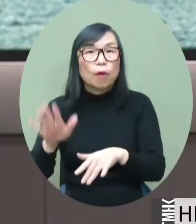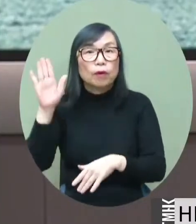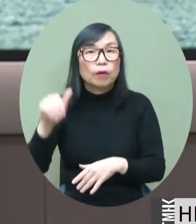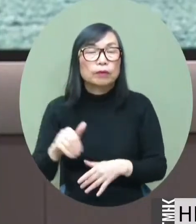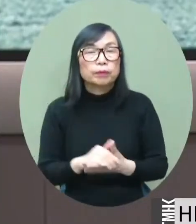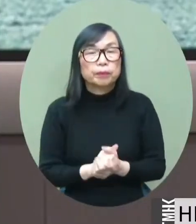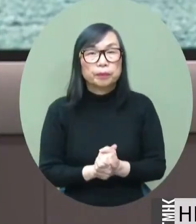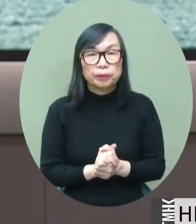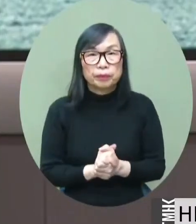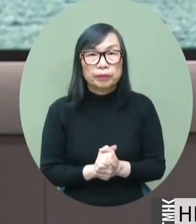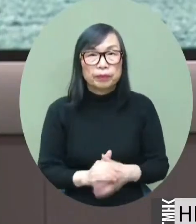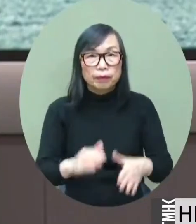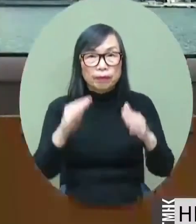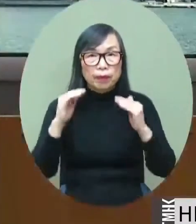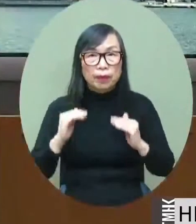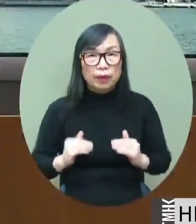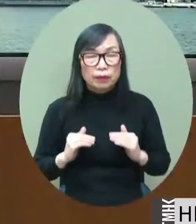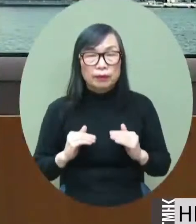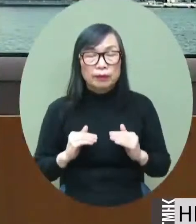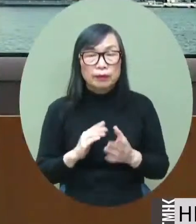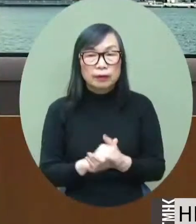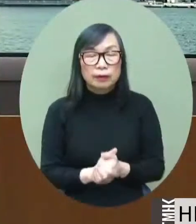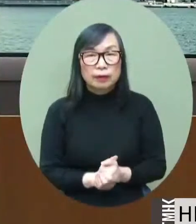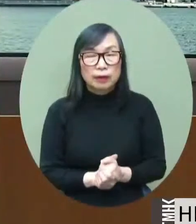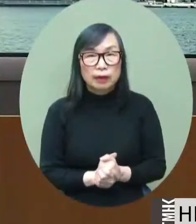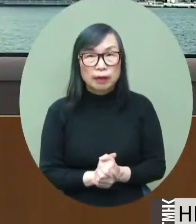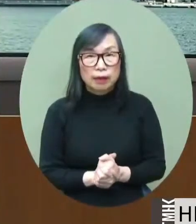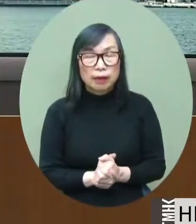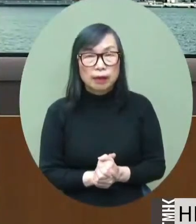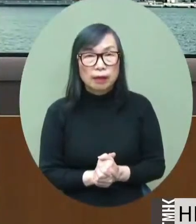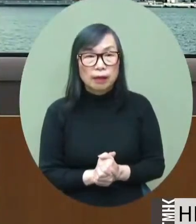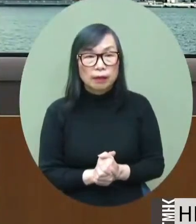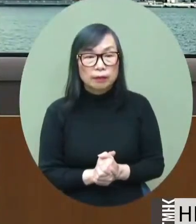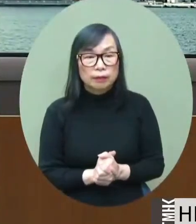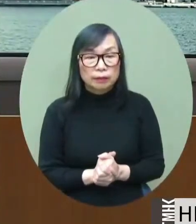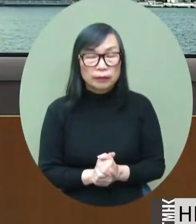have the available capacity to provide this